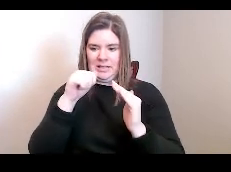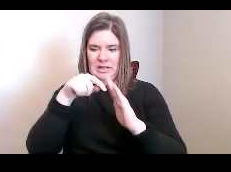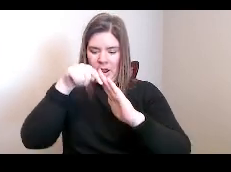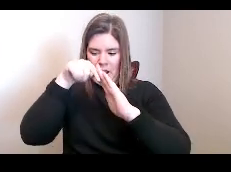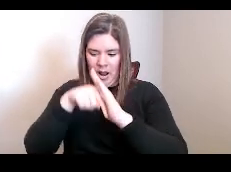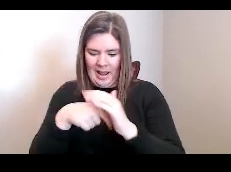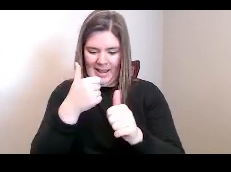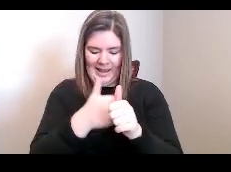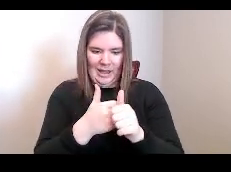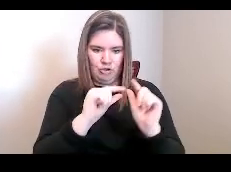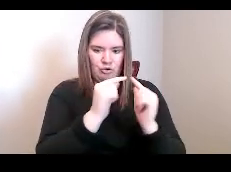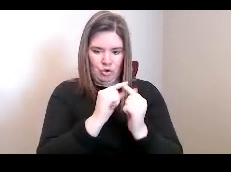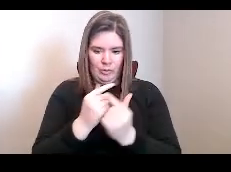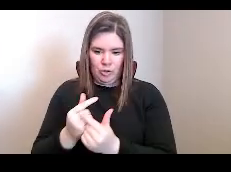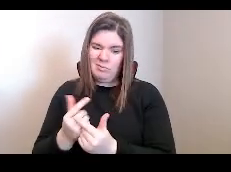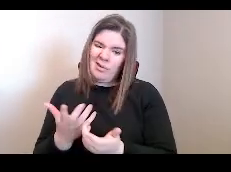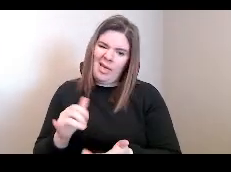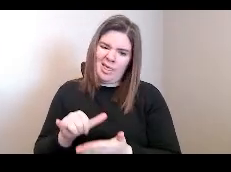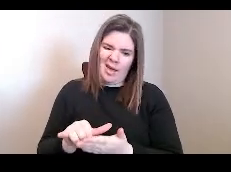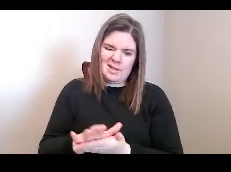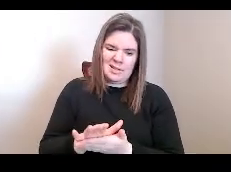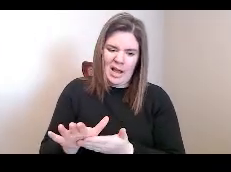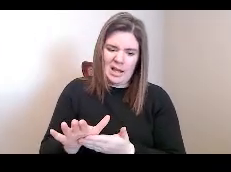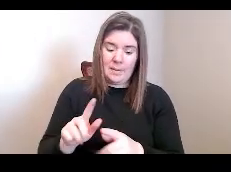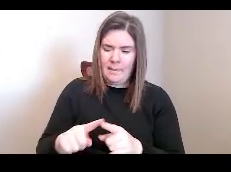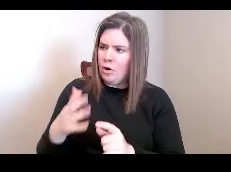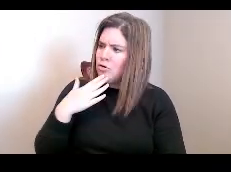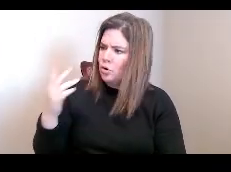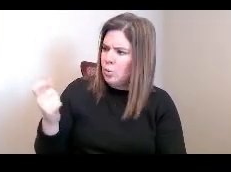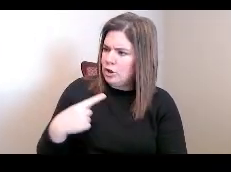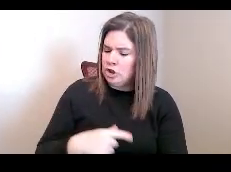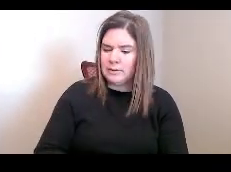So, but yeah, it's a great question.